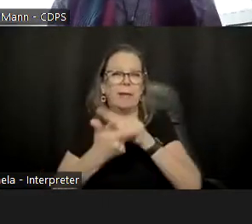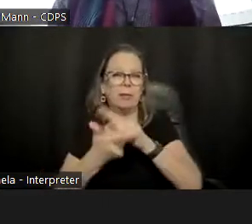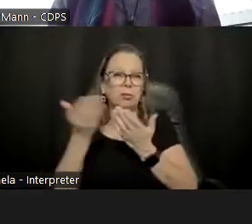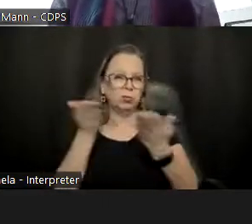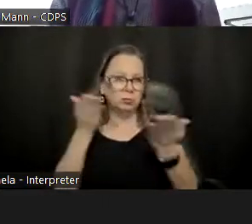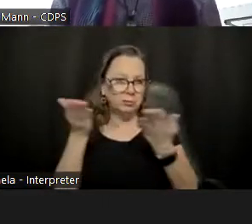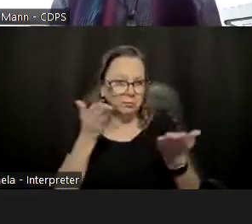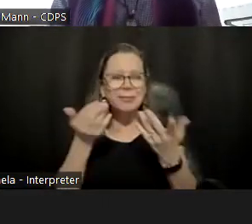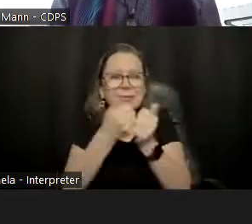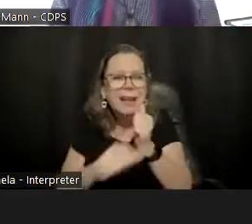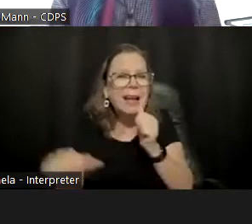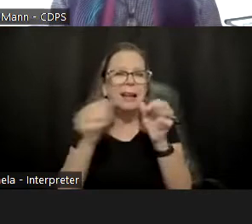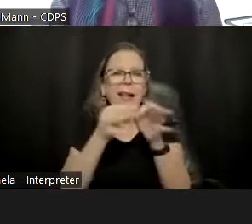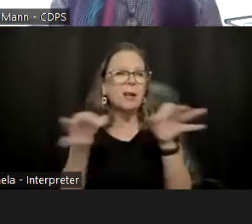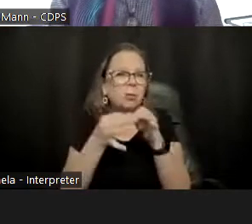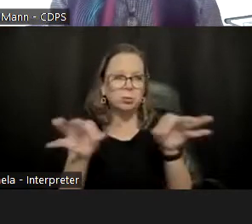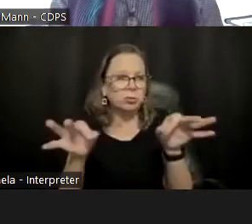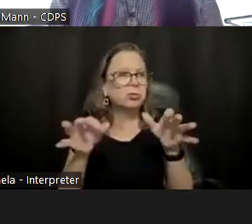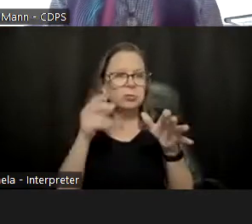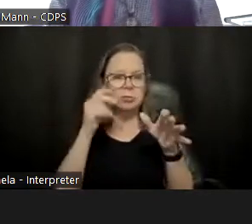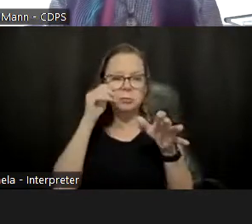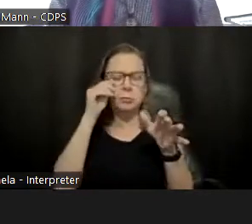Any language